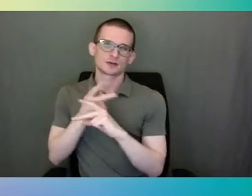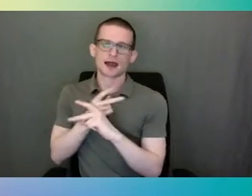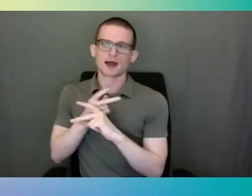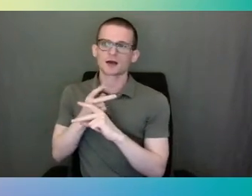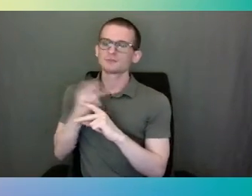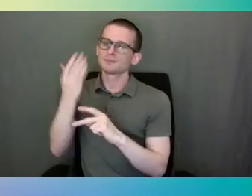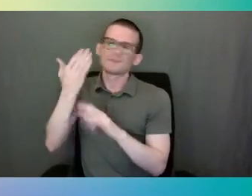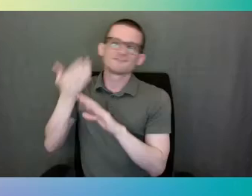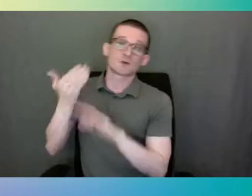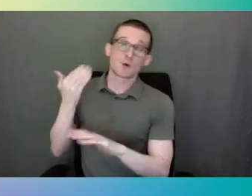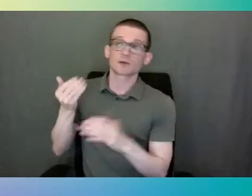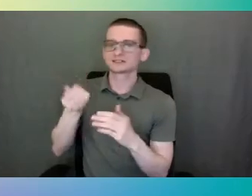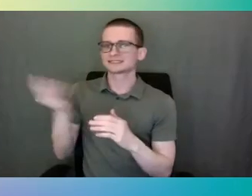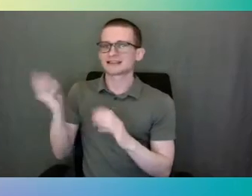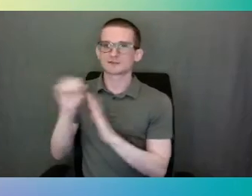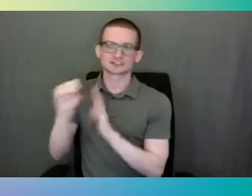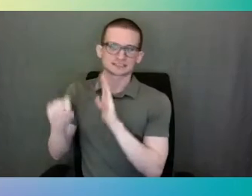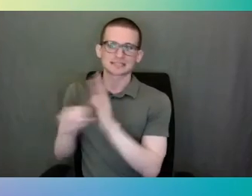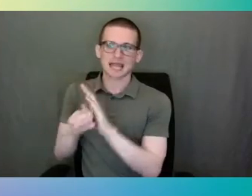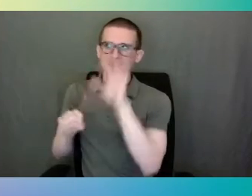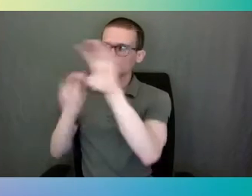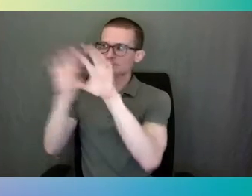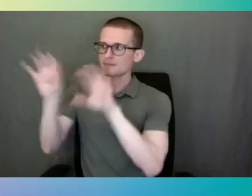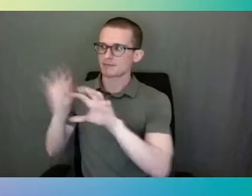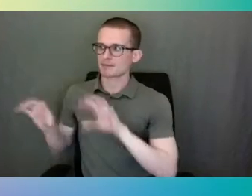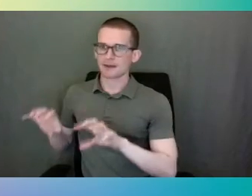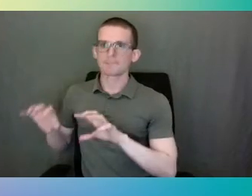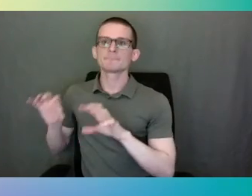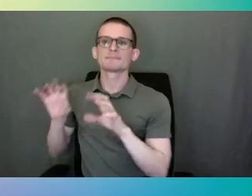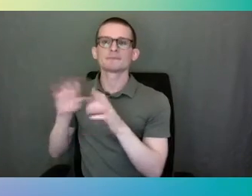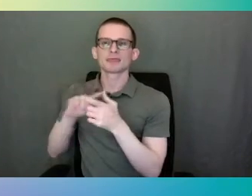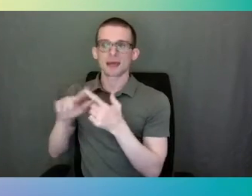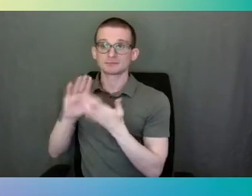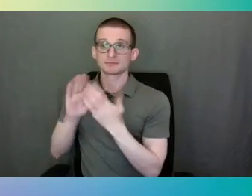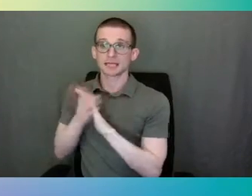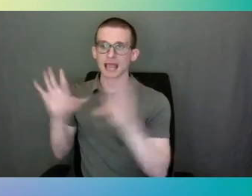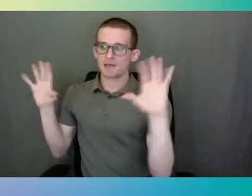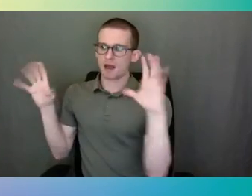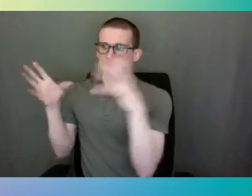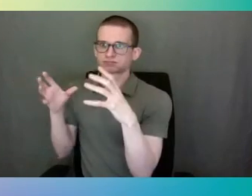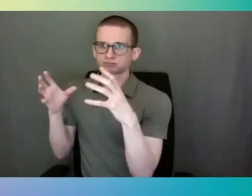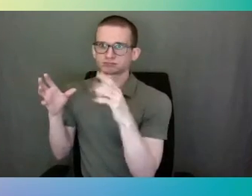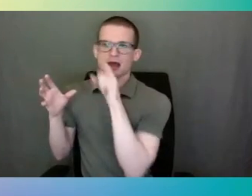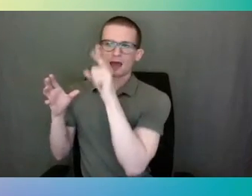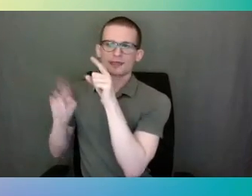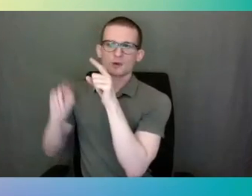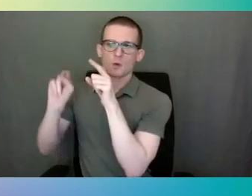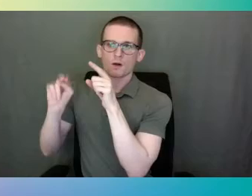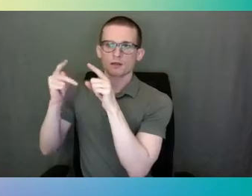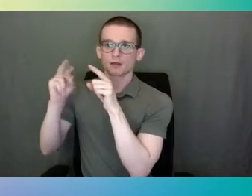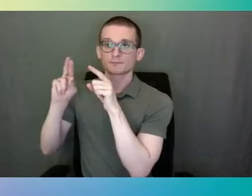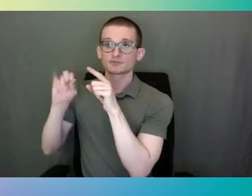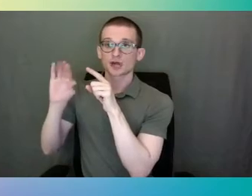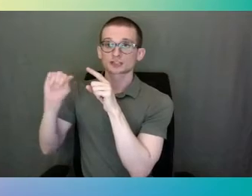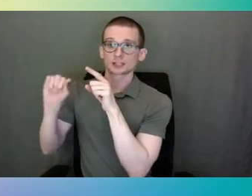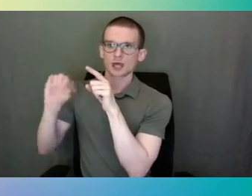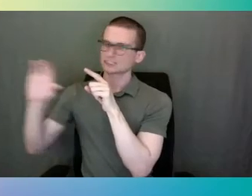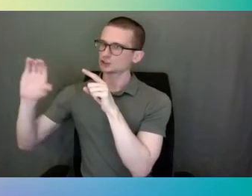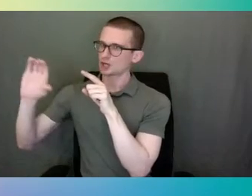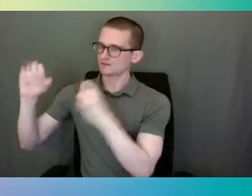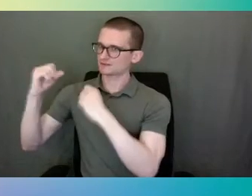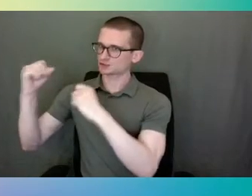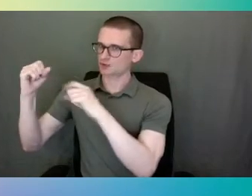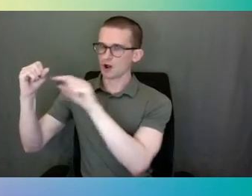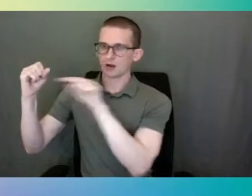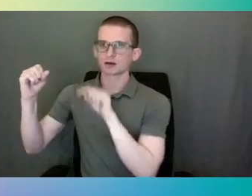with very conservative Prussia up here and very progressive Bavaria down here, which allowed for